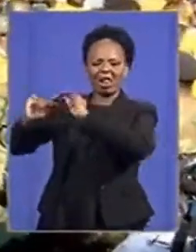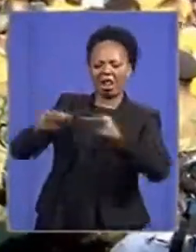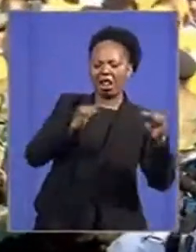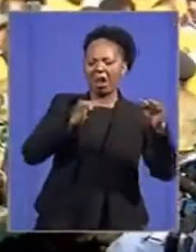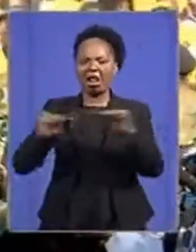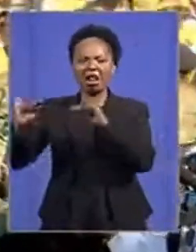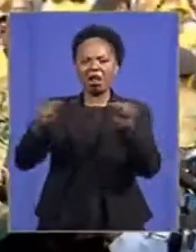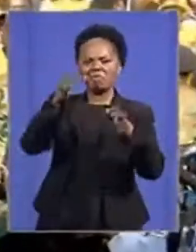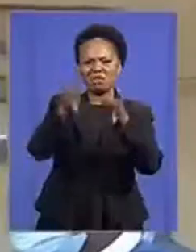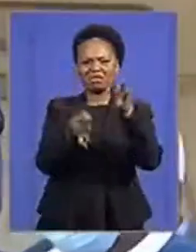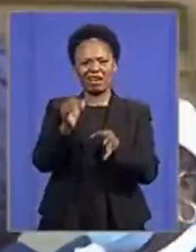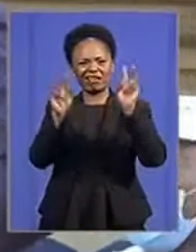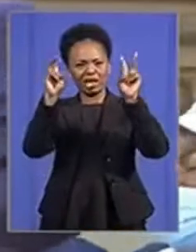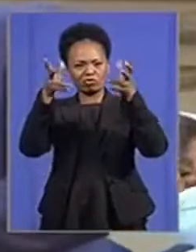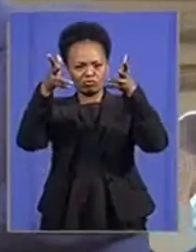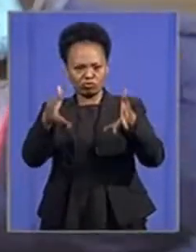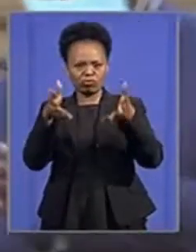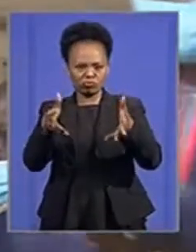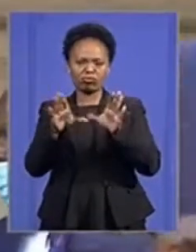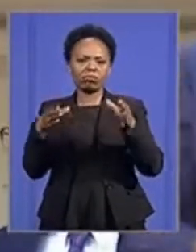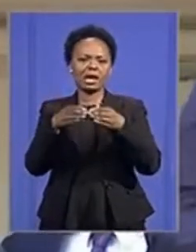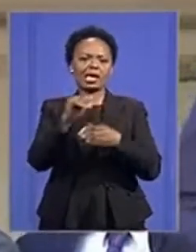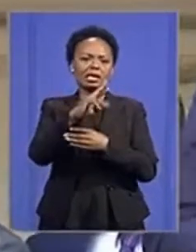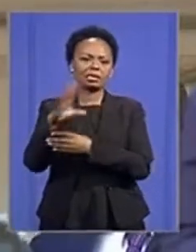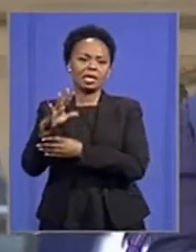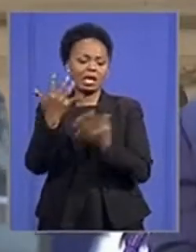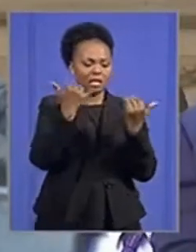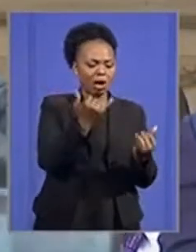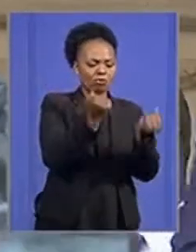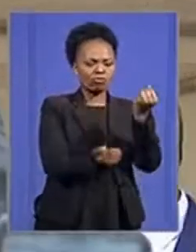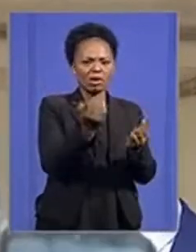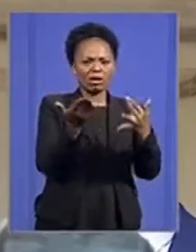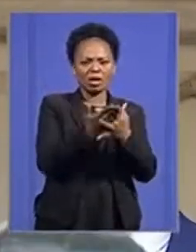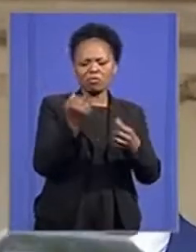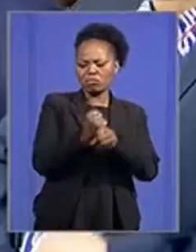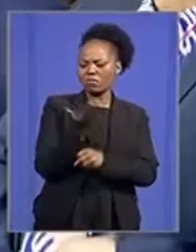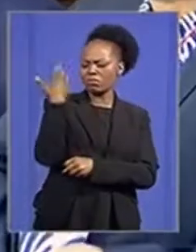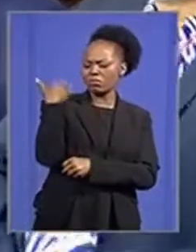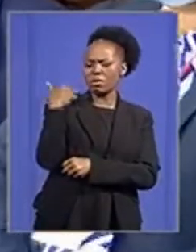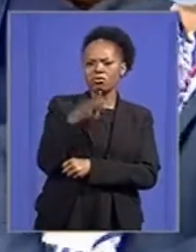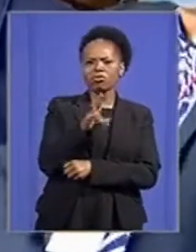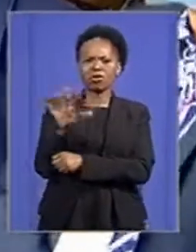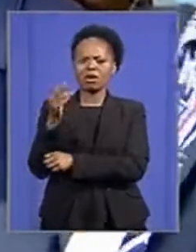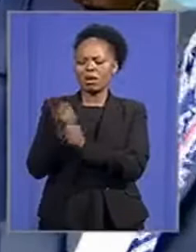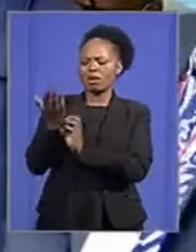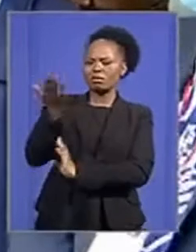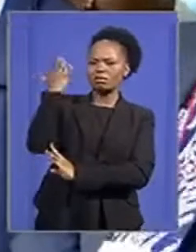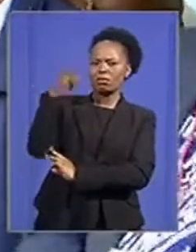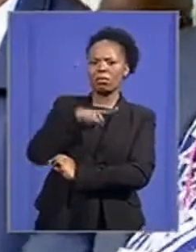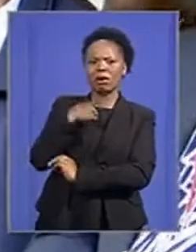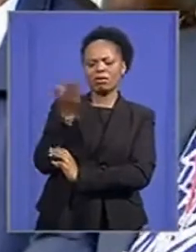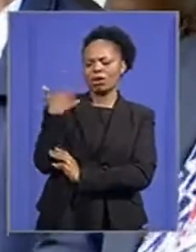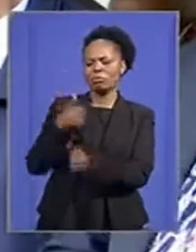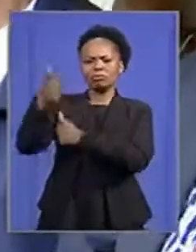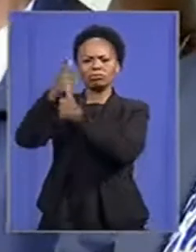tsa sepolotiki. Ga jaana tsheko ya ga Zuma ga e tshwane le ya dingwaga di le 15 tse di fetileng jaaka tsheko ya baeteledipele ba